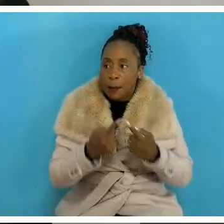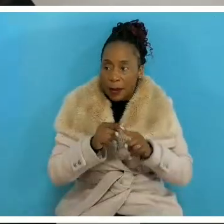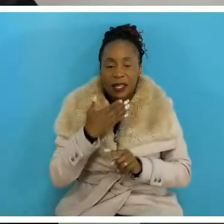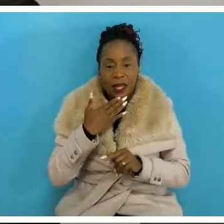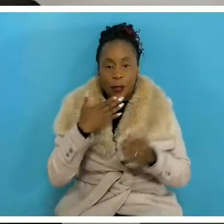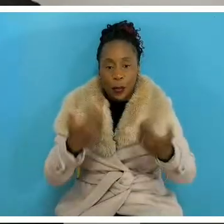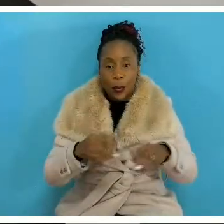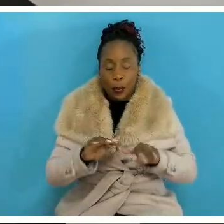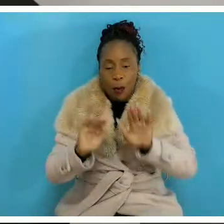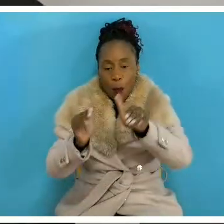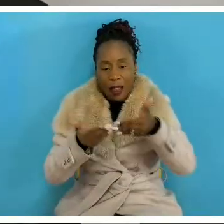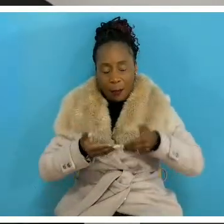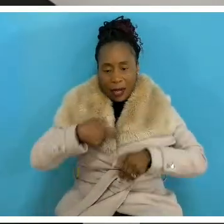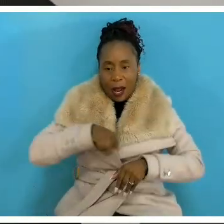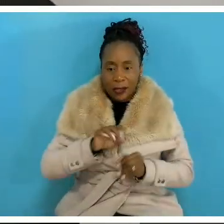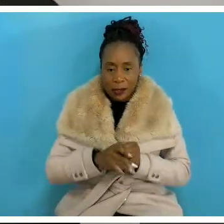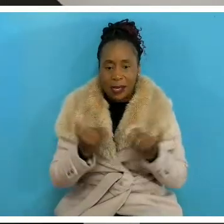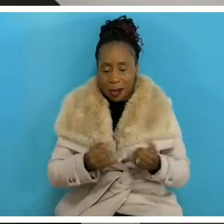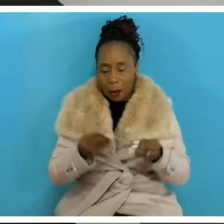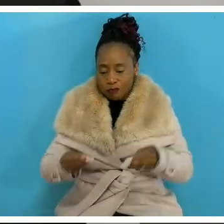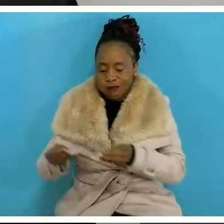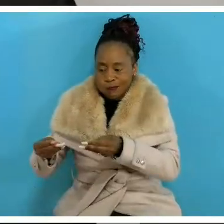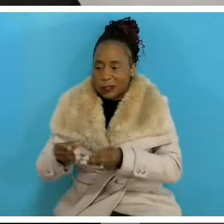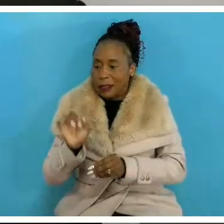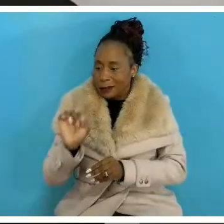you for welcoming us. I'll hand over to her now.